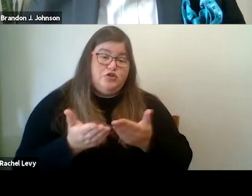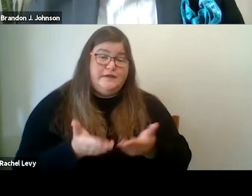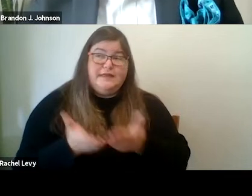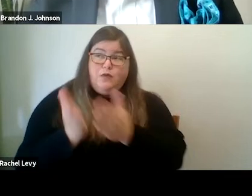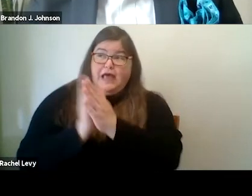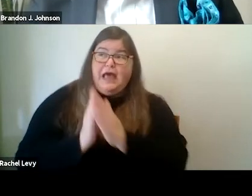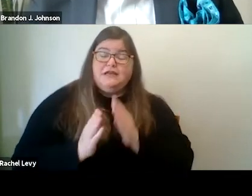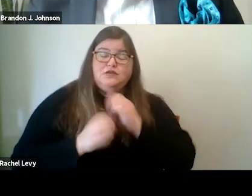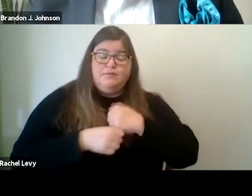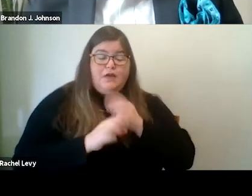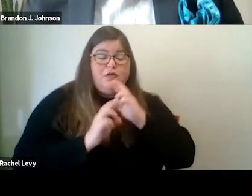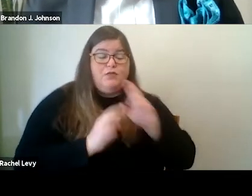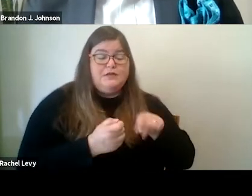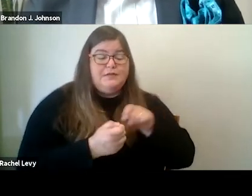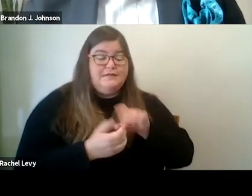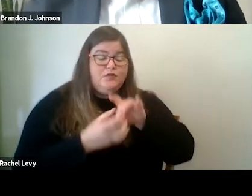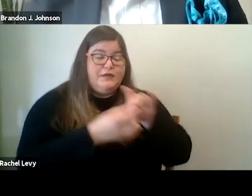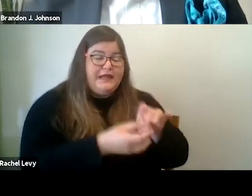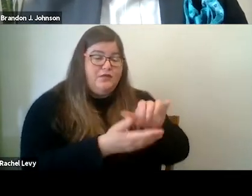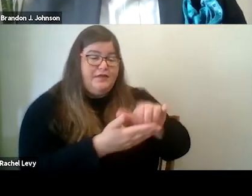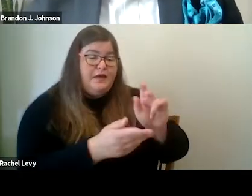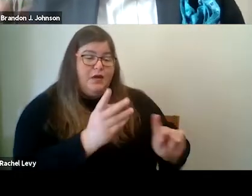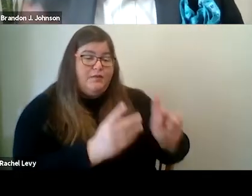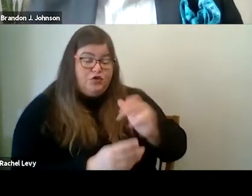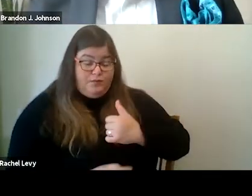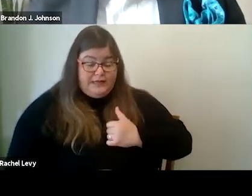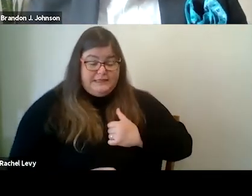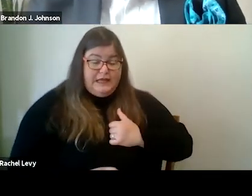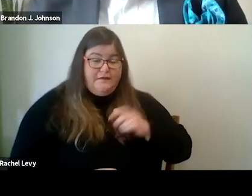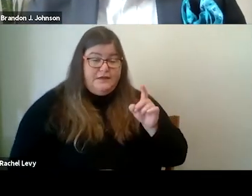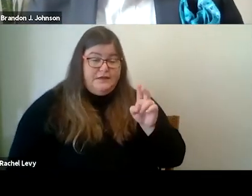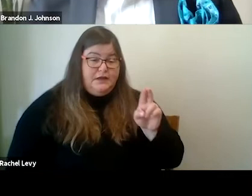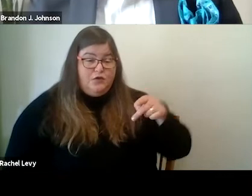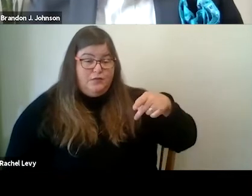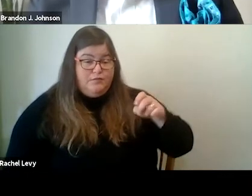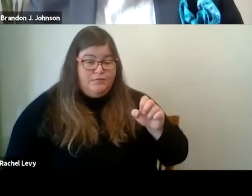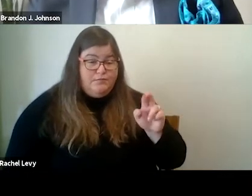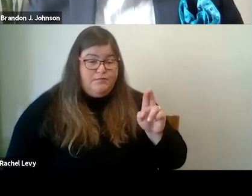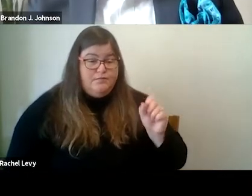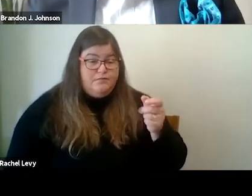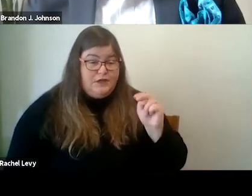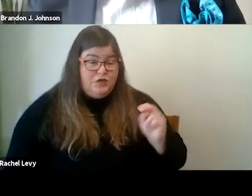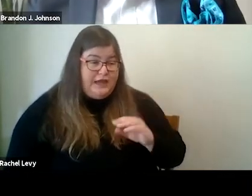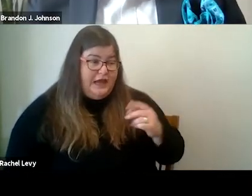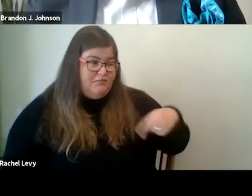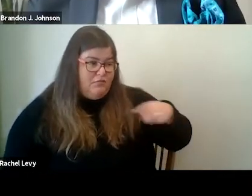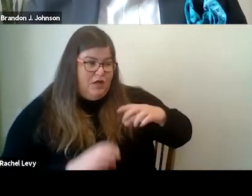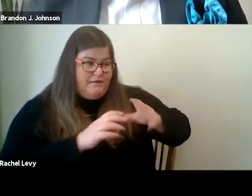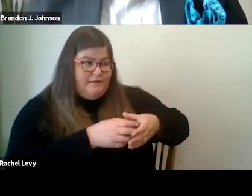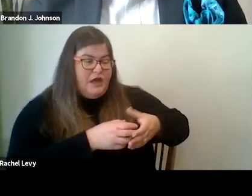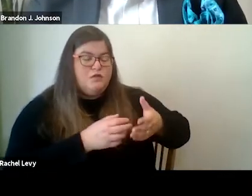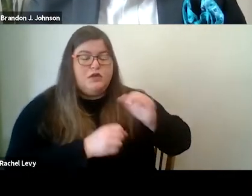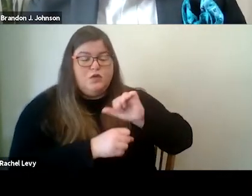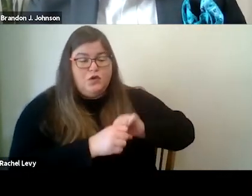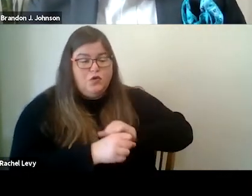report specifically around this population. And so myself, Dr. Pearson, a number of us as well, worked